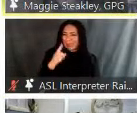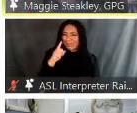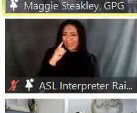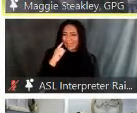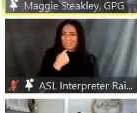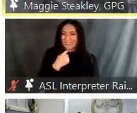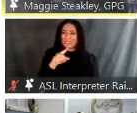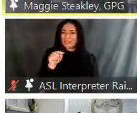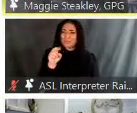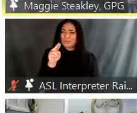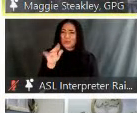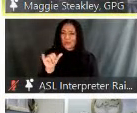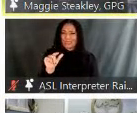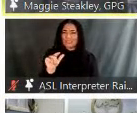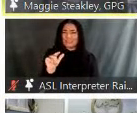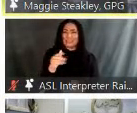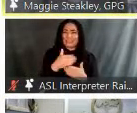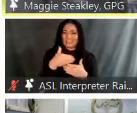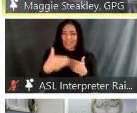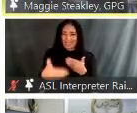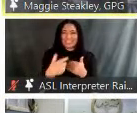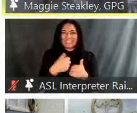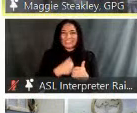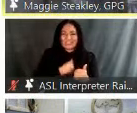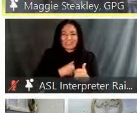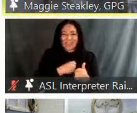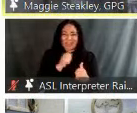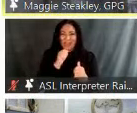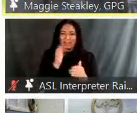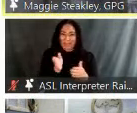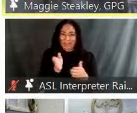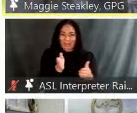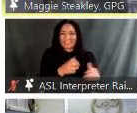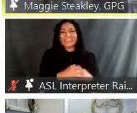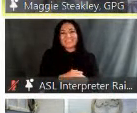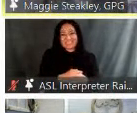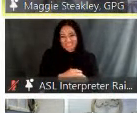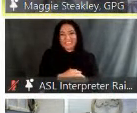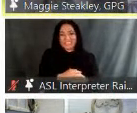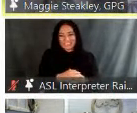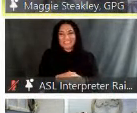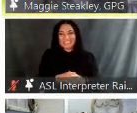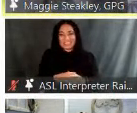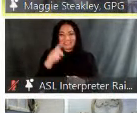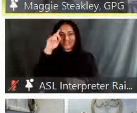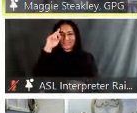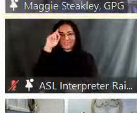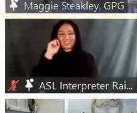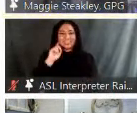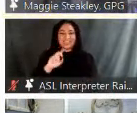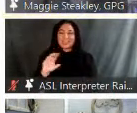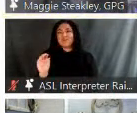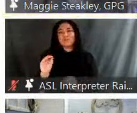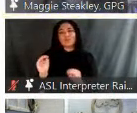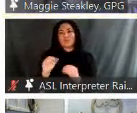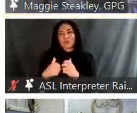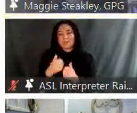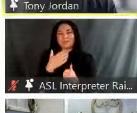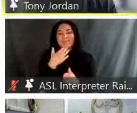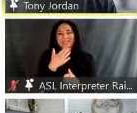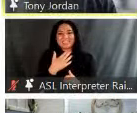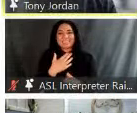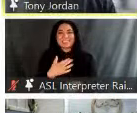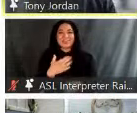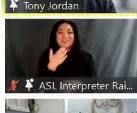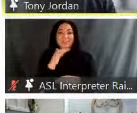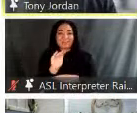was going to Tony next, so forgive me for getting out of order. Tony and then Nancy. No problem, thanks. Good